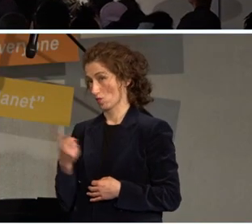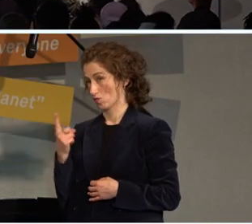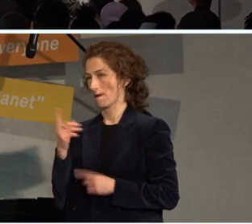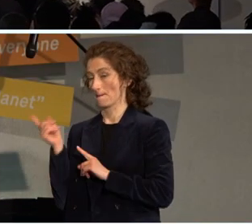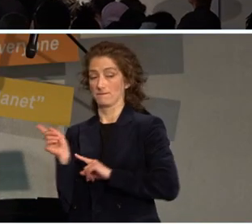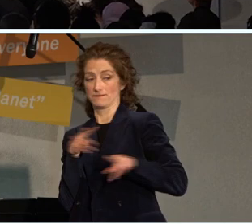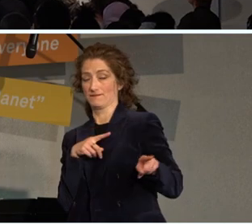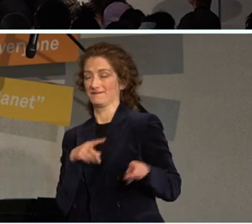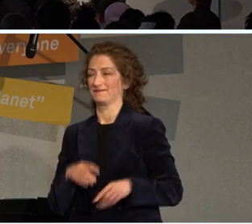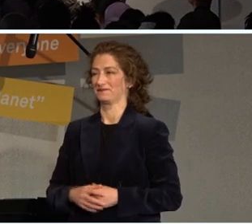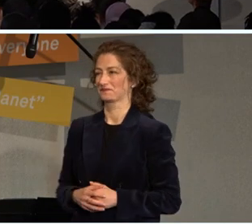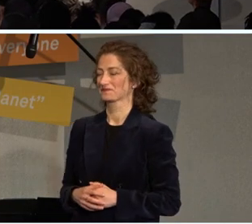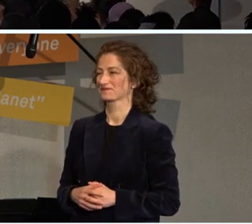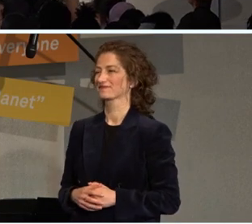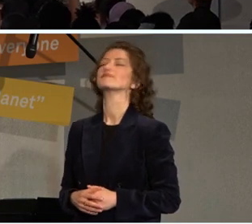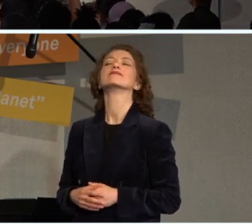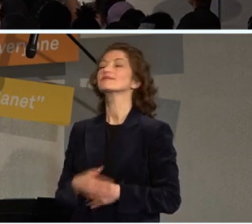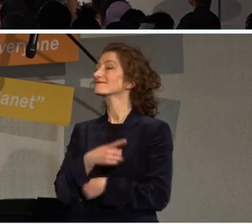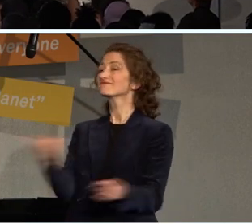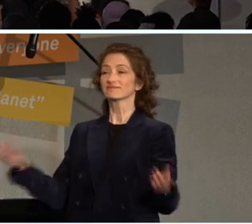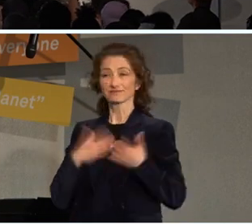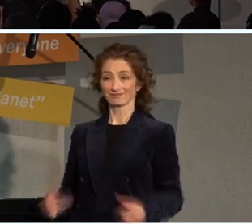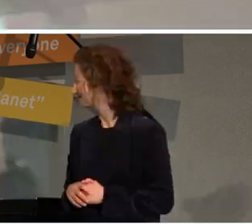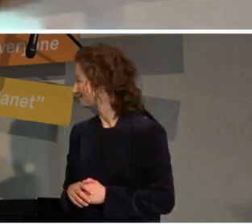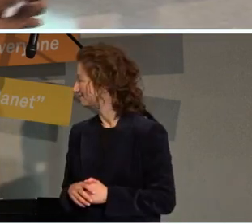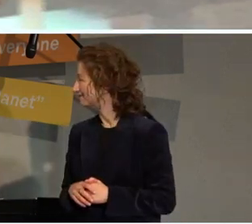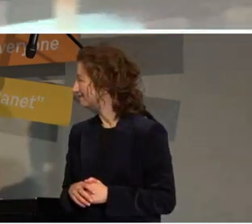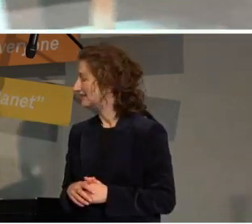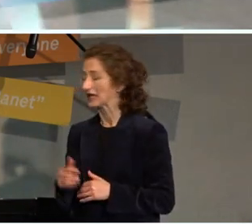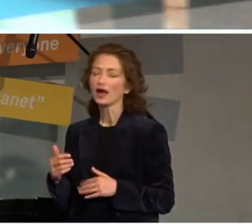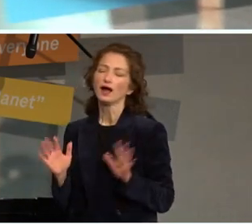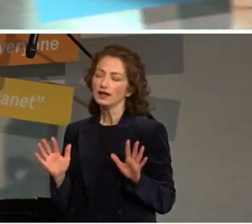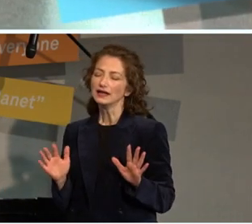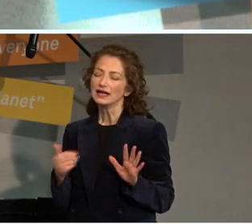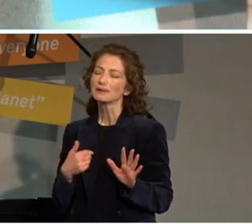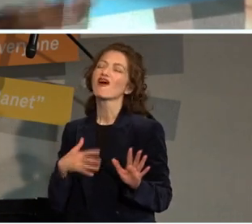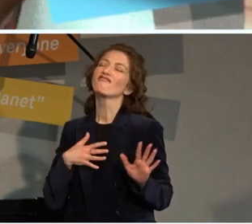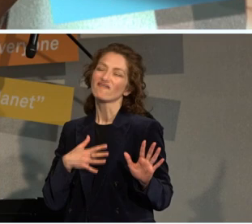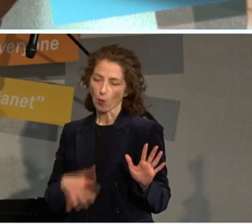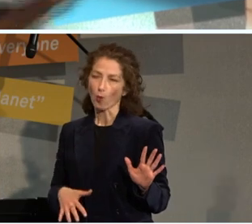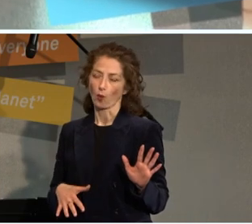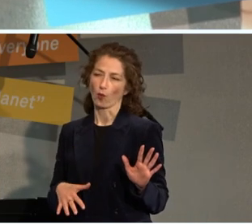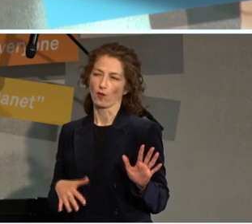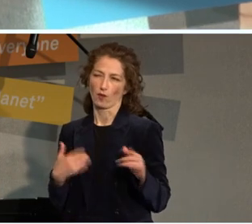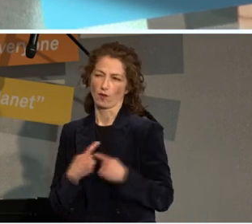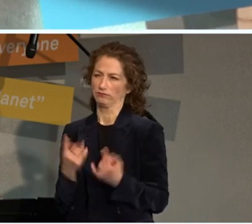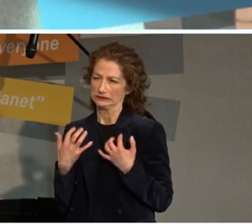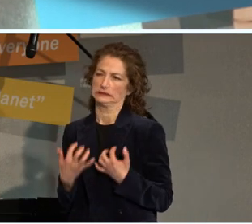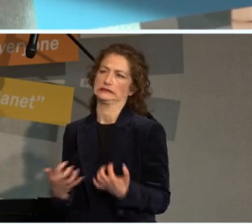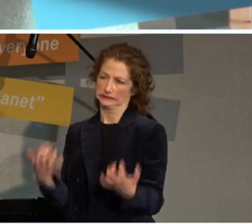How are we doing, everybody? Good? Oh my God. So I'm so happy to see everybody here. This is gonna be a